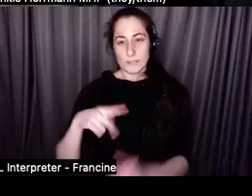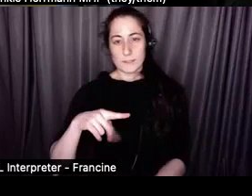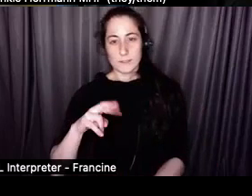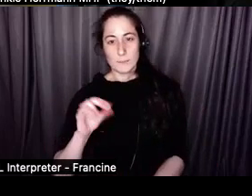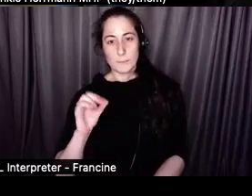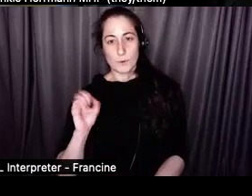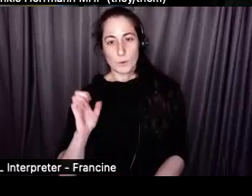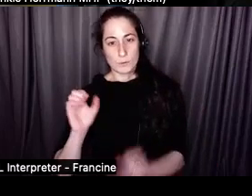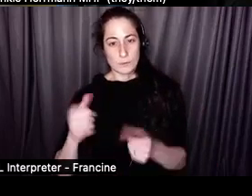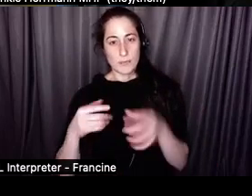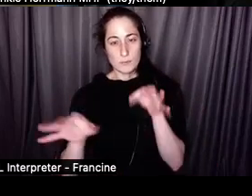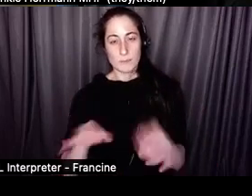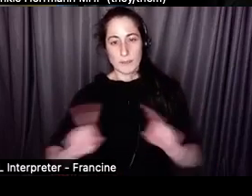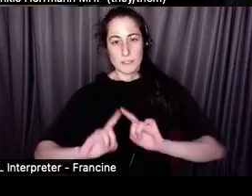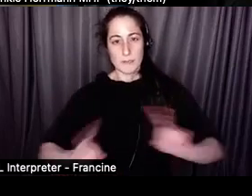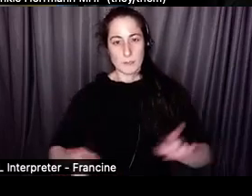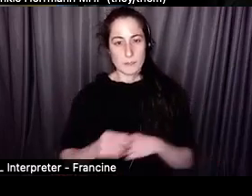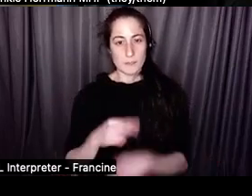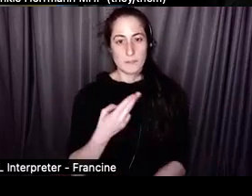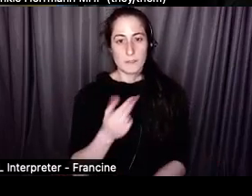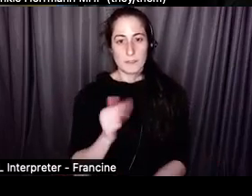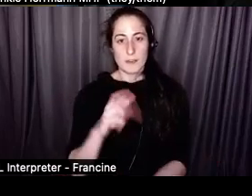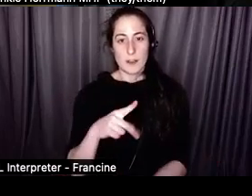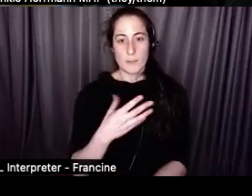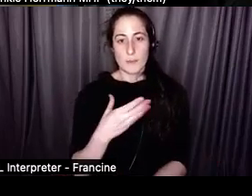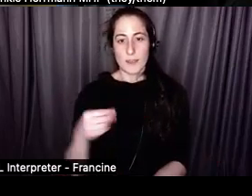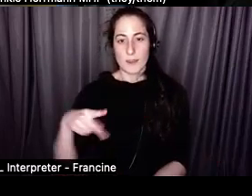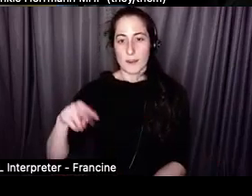a little bit about the difference between HARP and PROS?